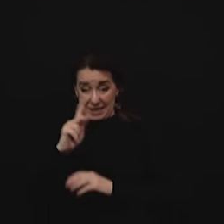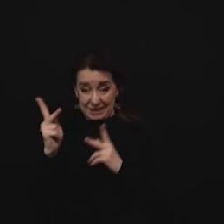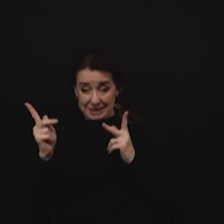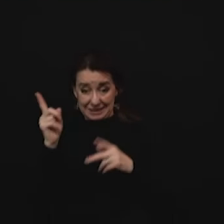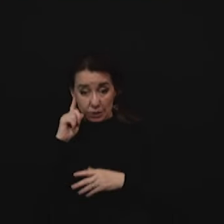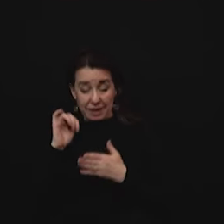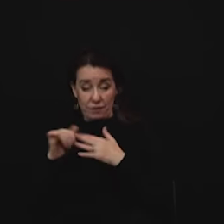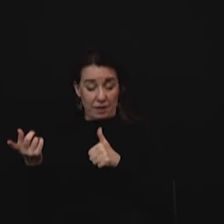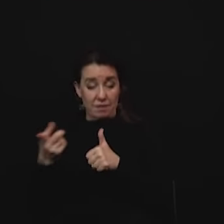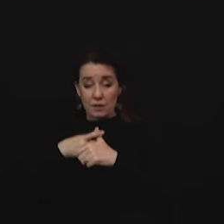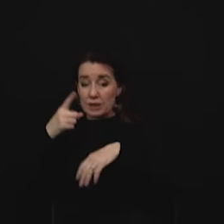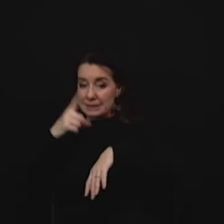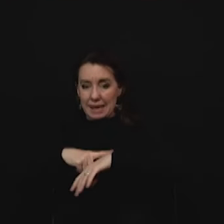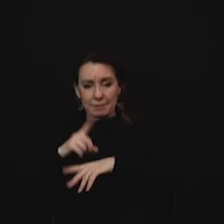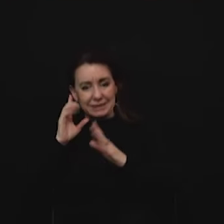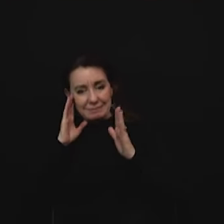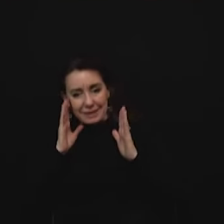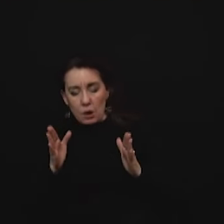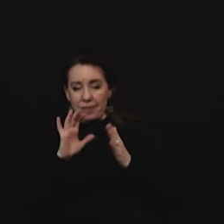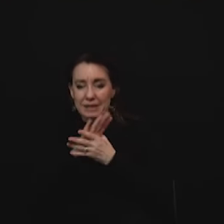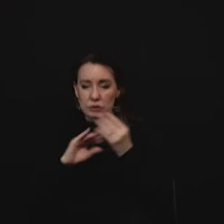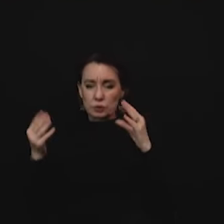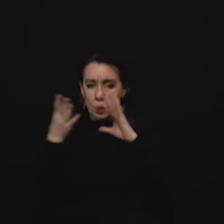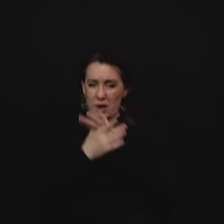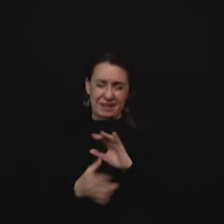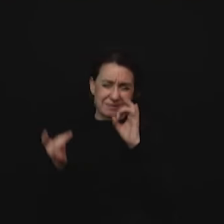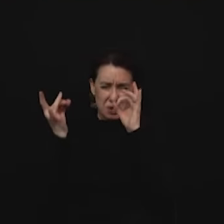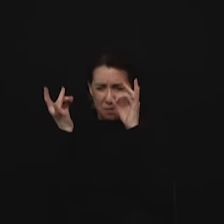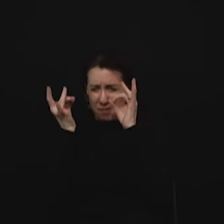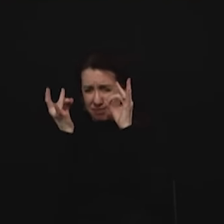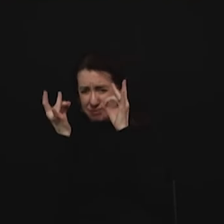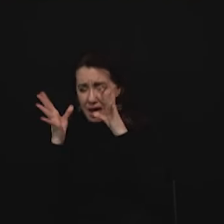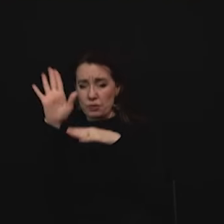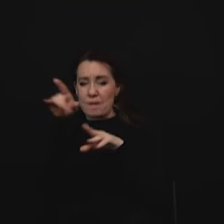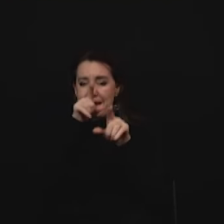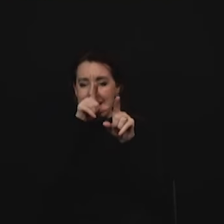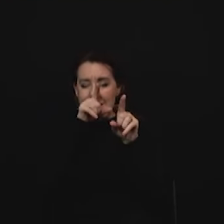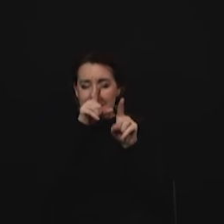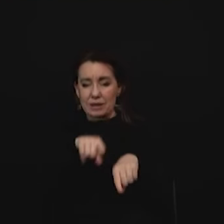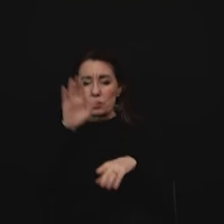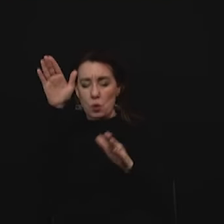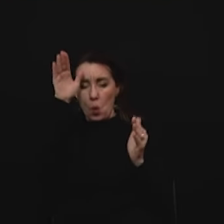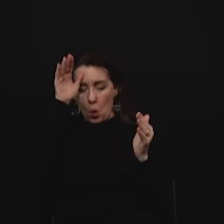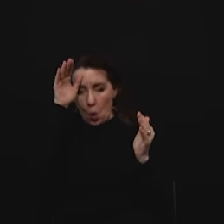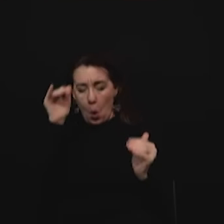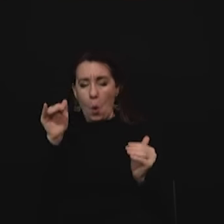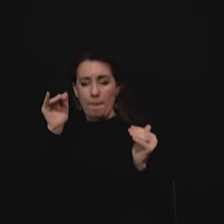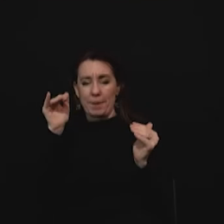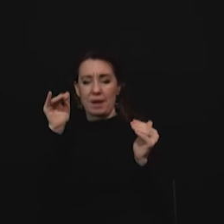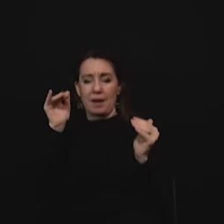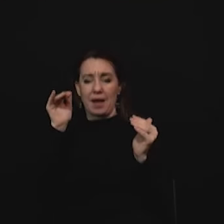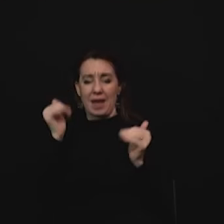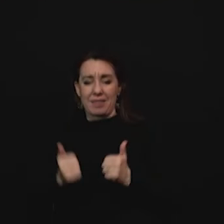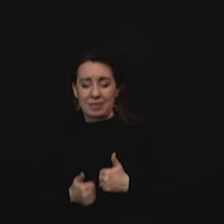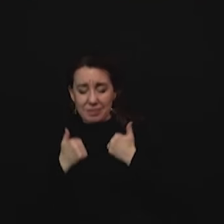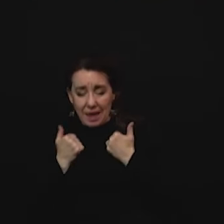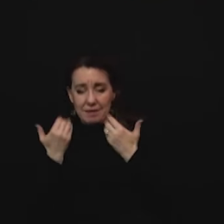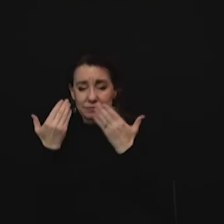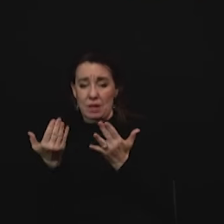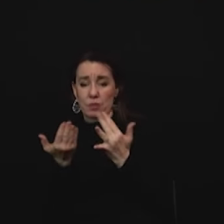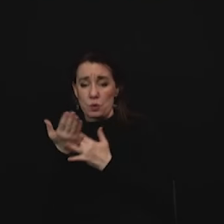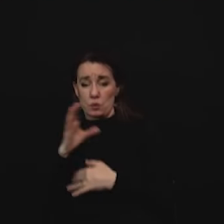that for the first time and is just hearing the story of the terrible lie and yet your answer to it, your hope and life given in Christ for the